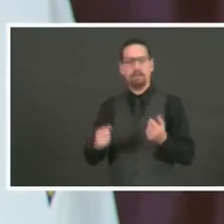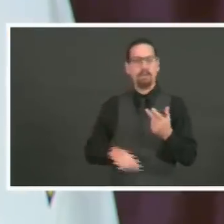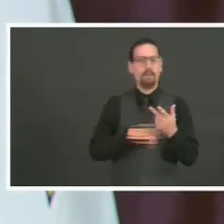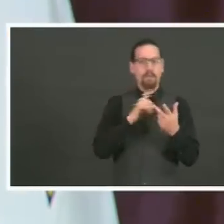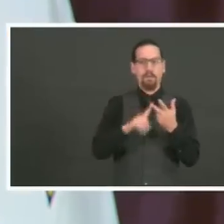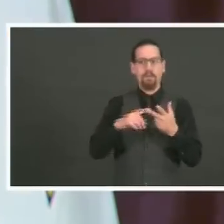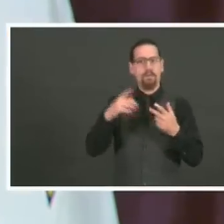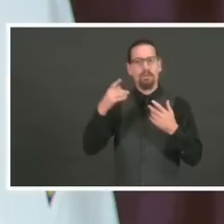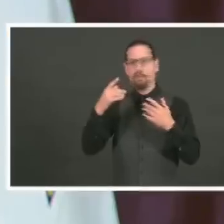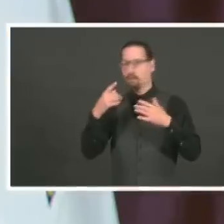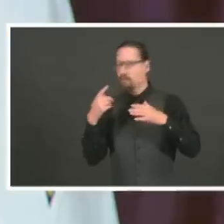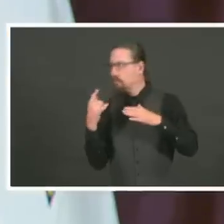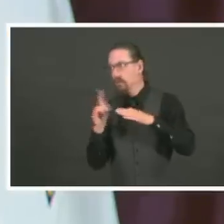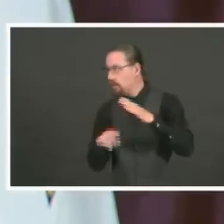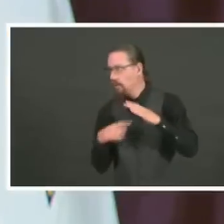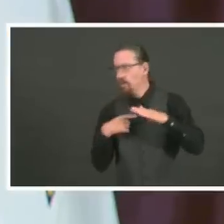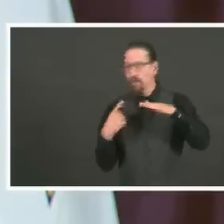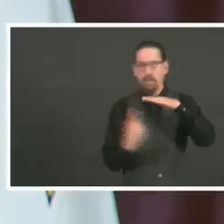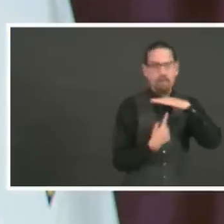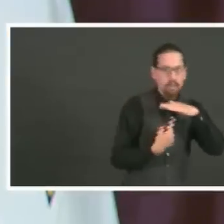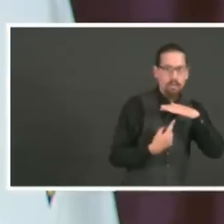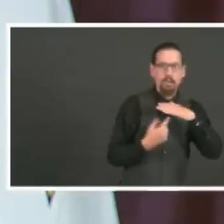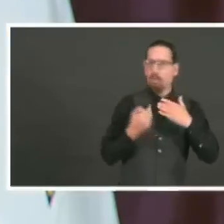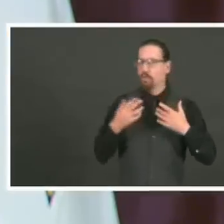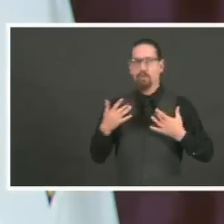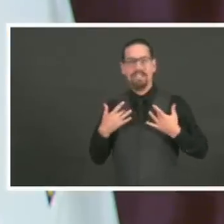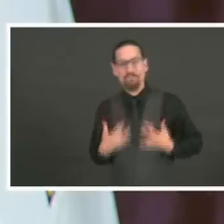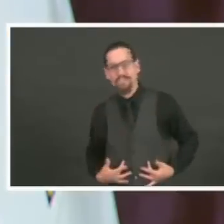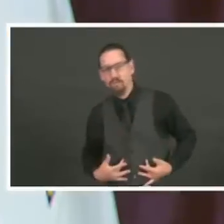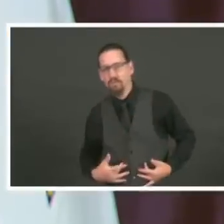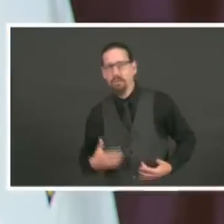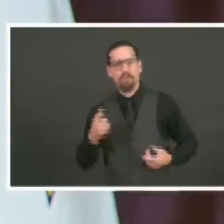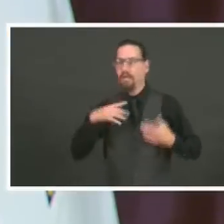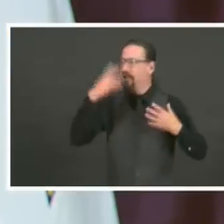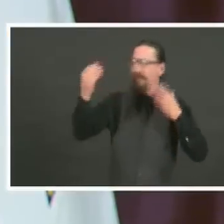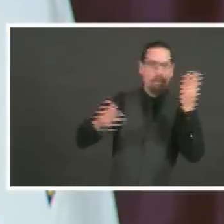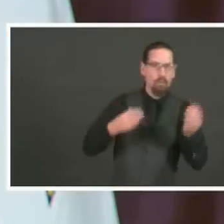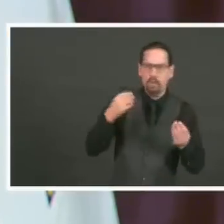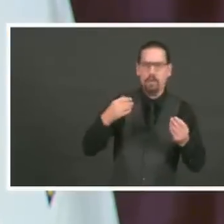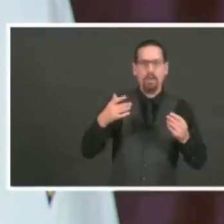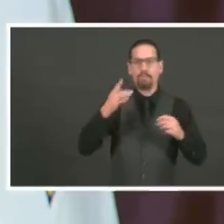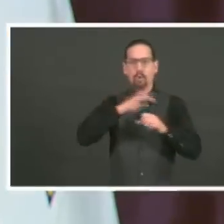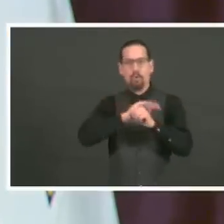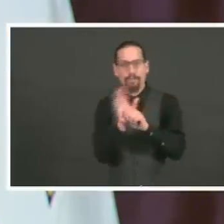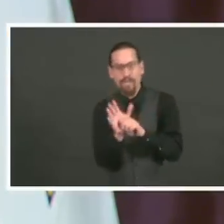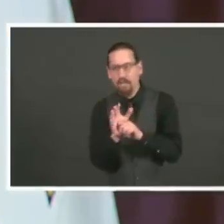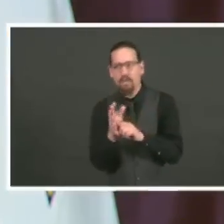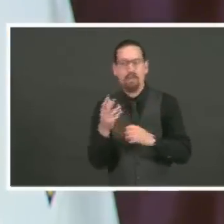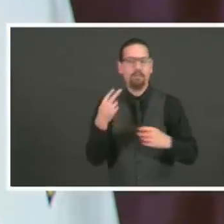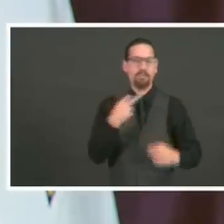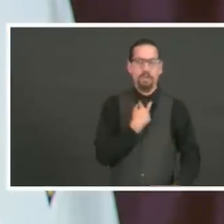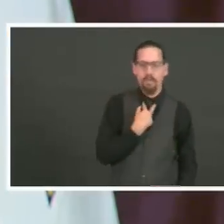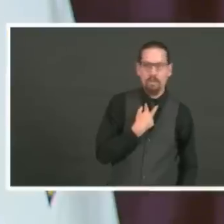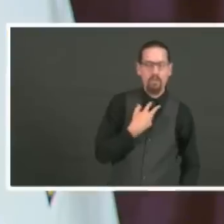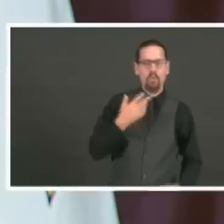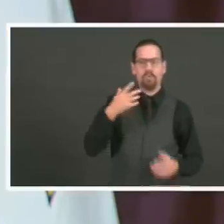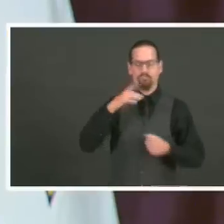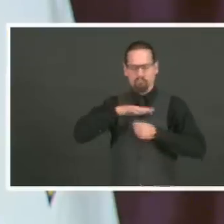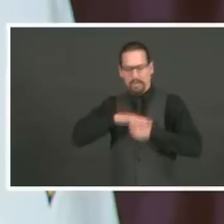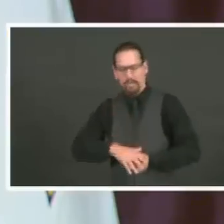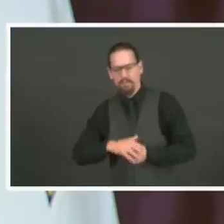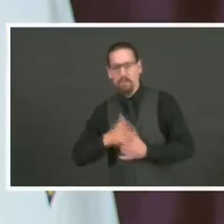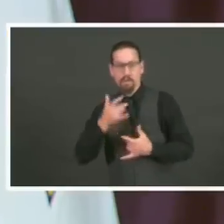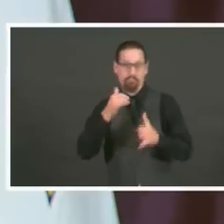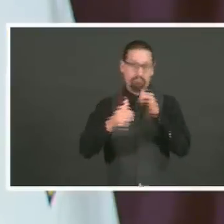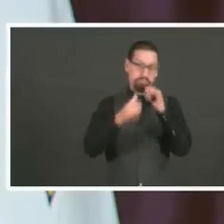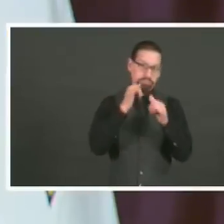drinking, depression, really hard time right now for adults, but also for kids. And being out of school for